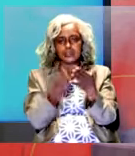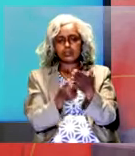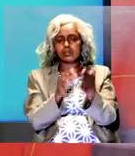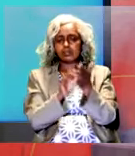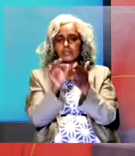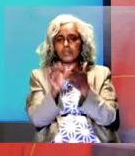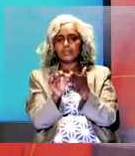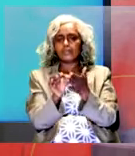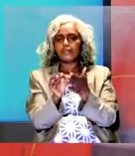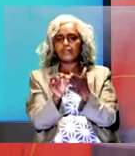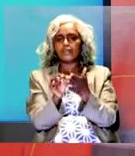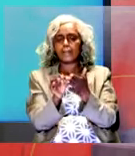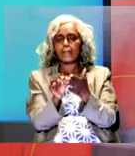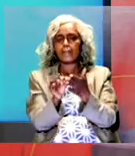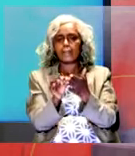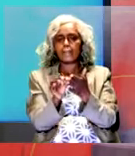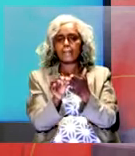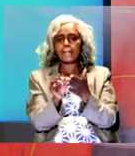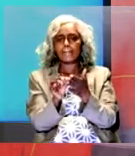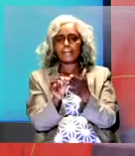numbers,